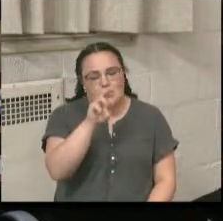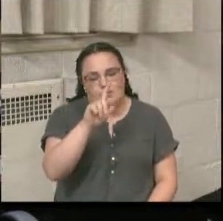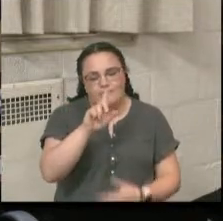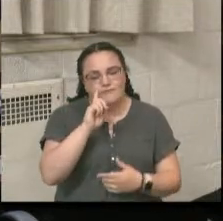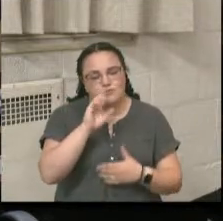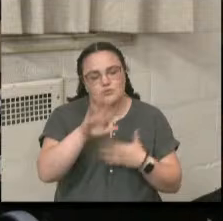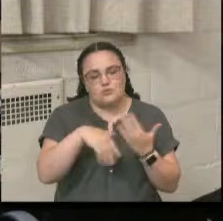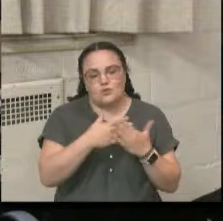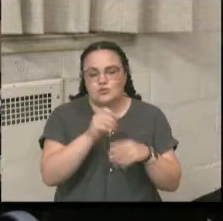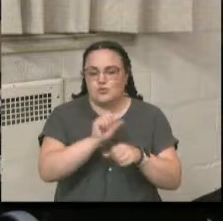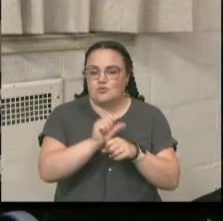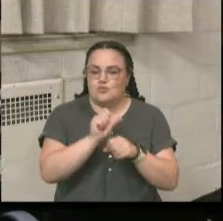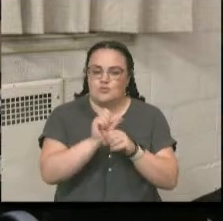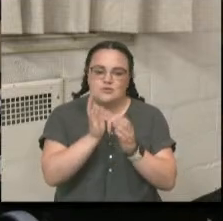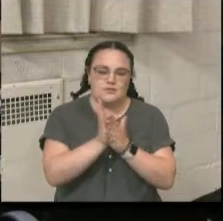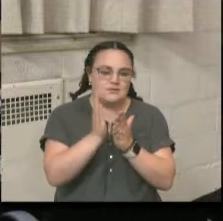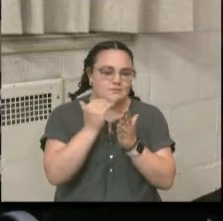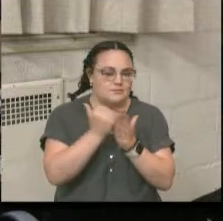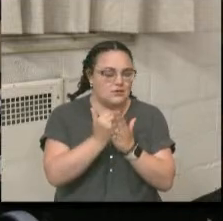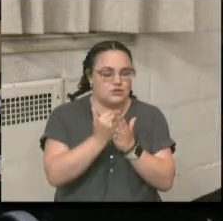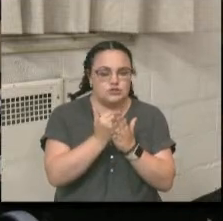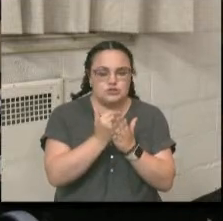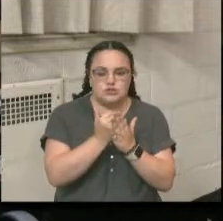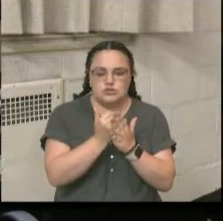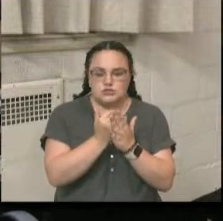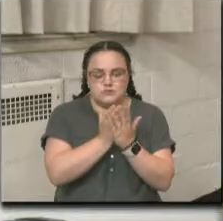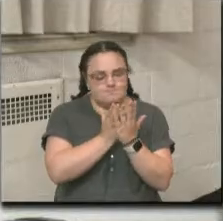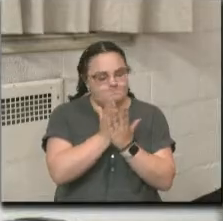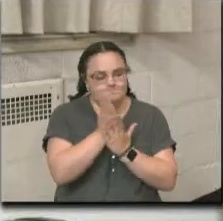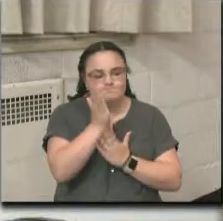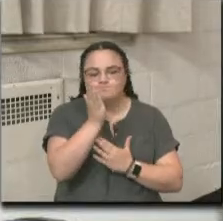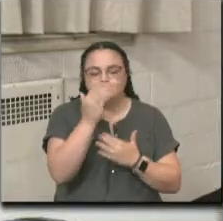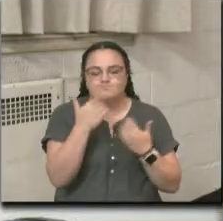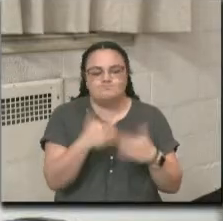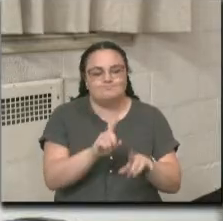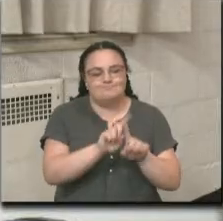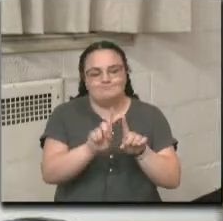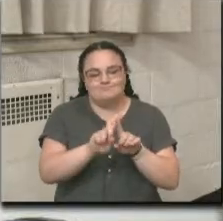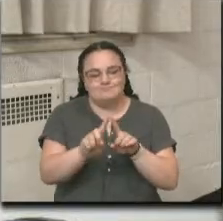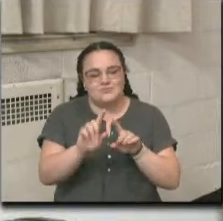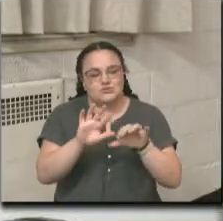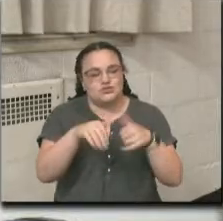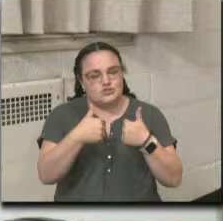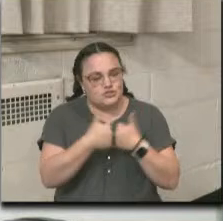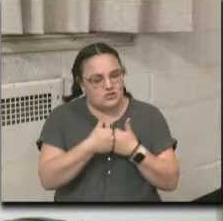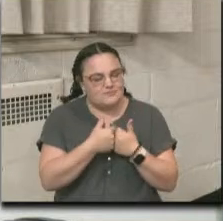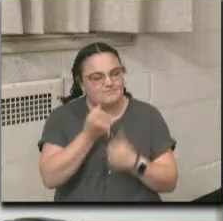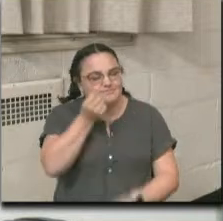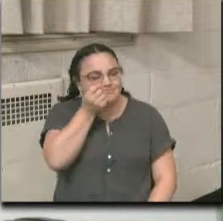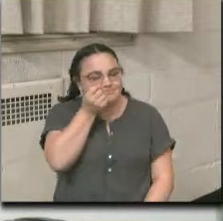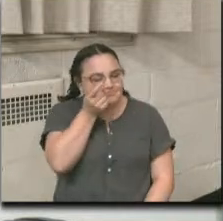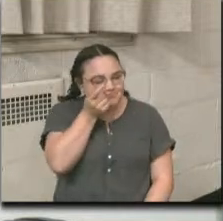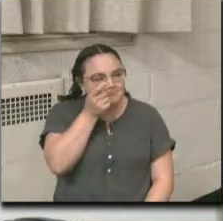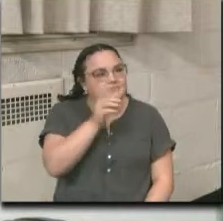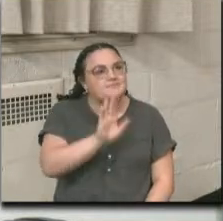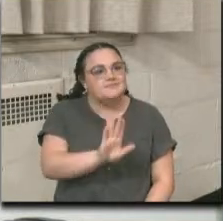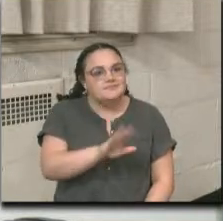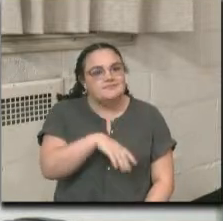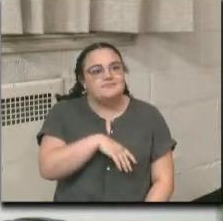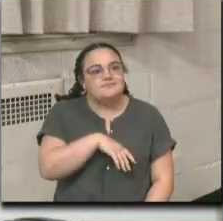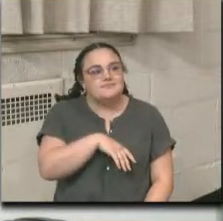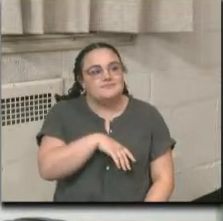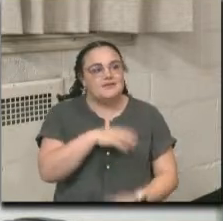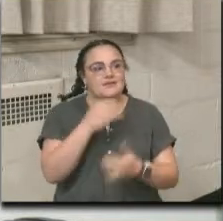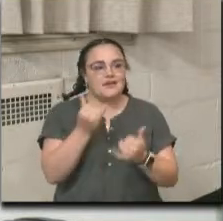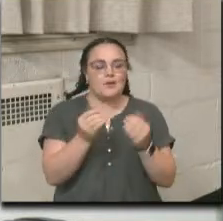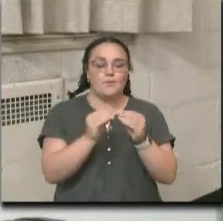year on this budget and getting us through challenges at times and getting us into a much